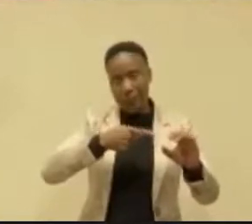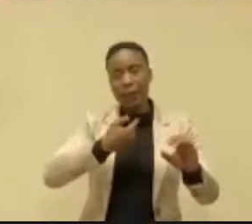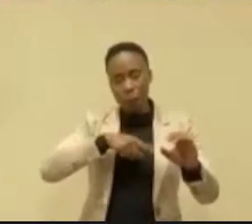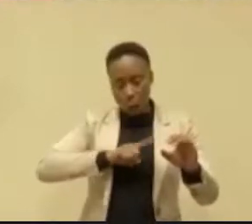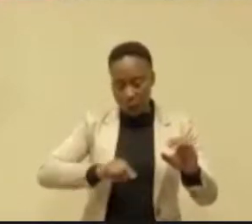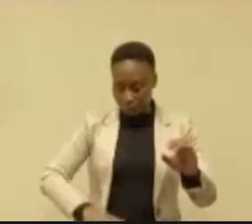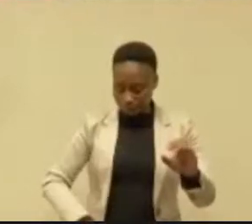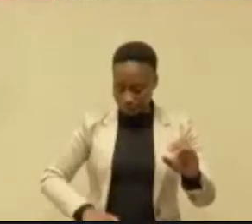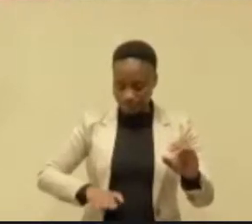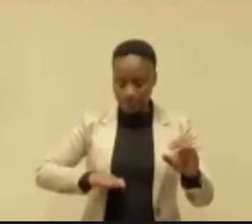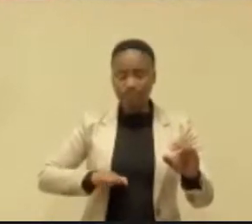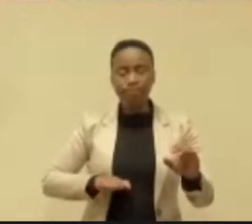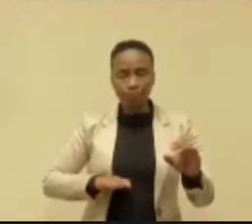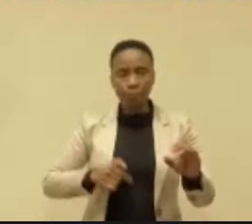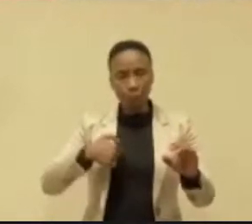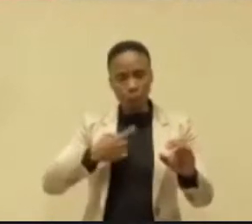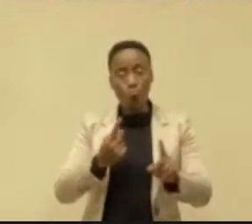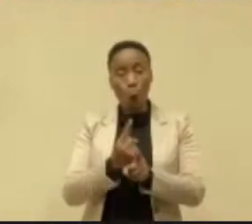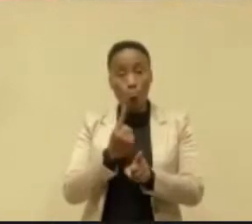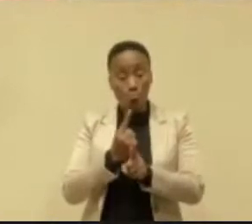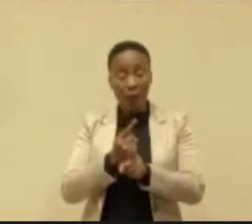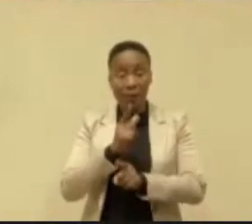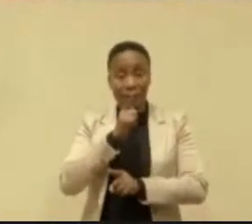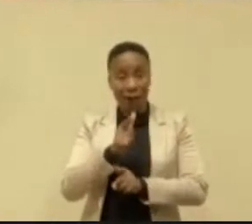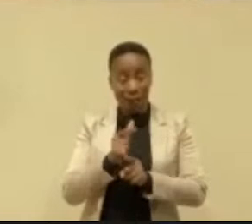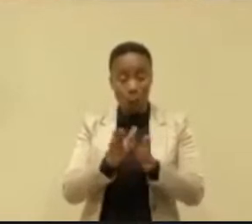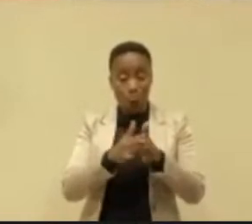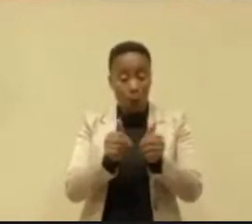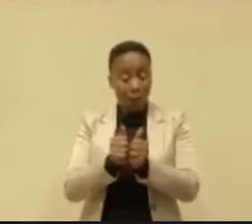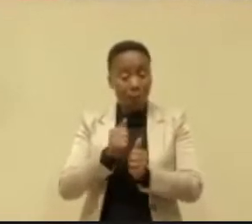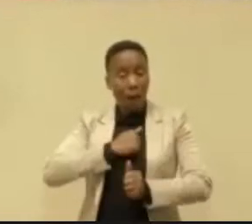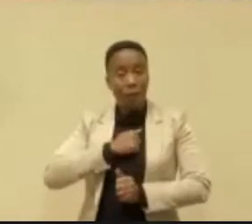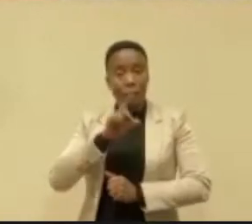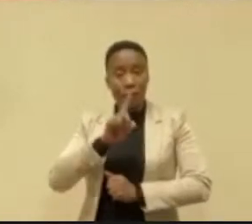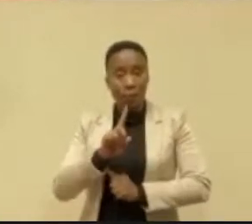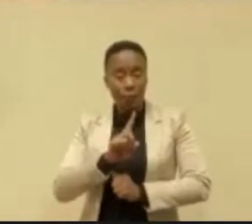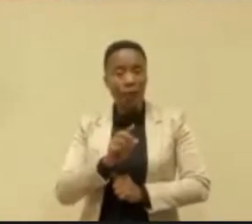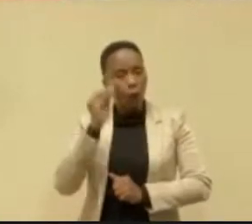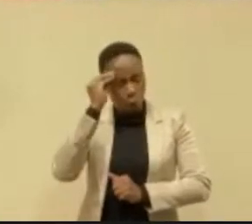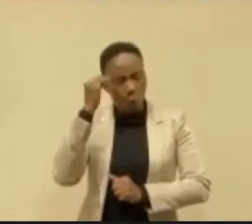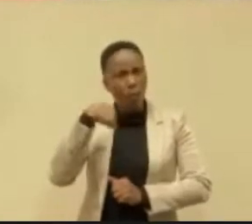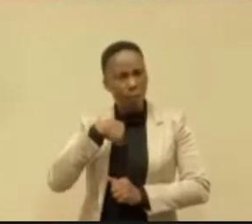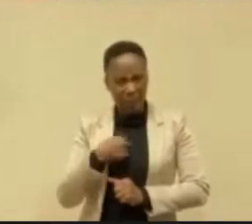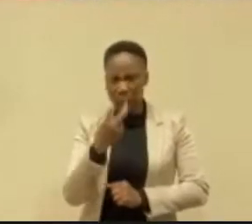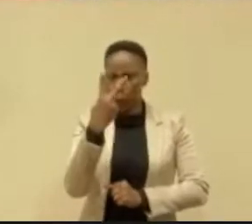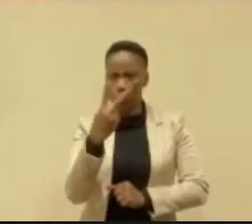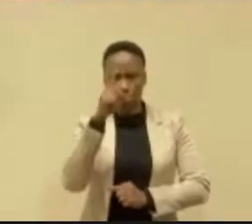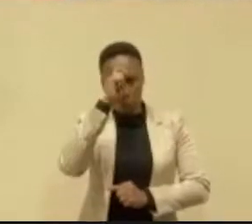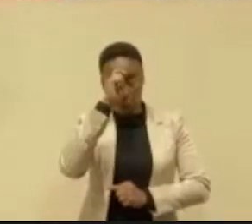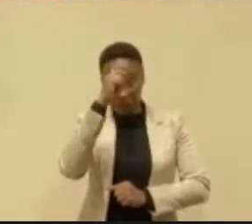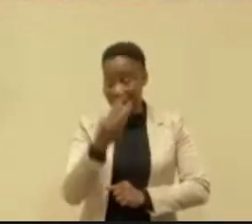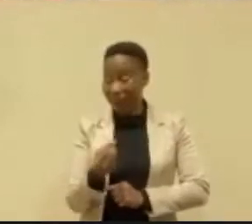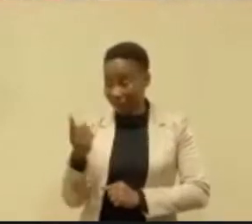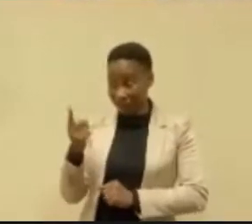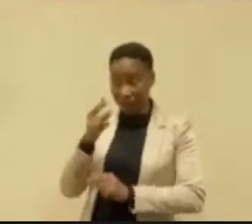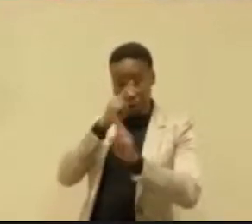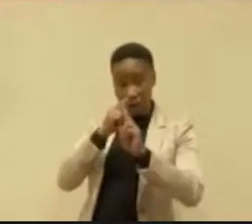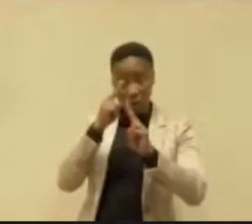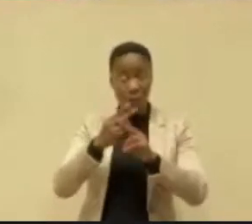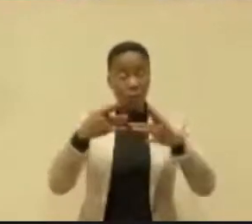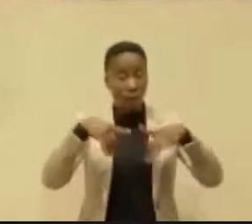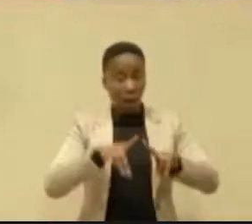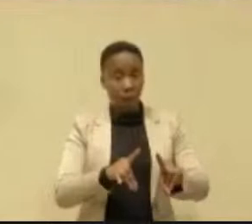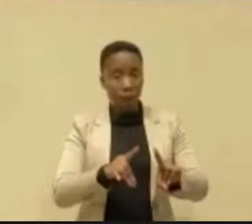raising and i always tell um my colleagues that you know i'm having two boys honorable chair